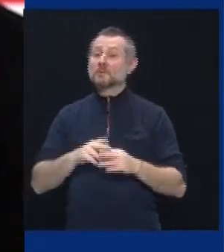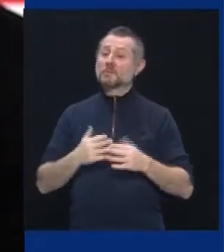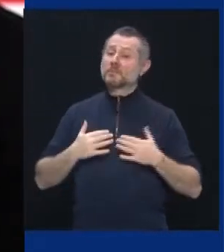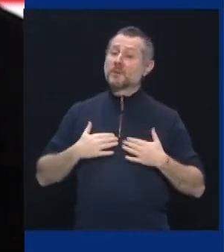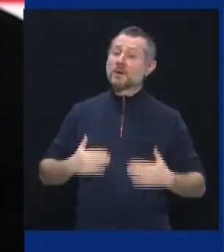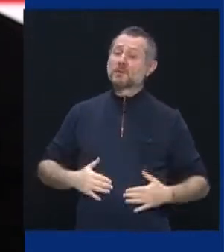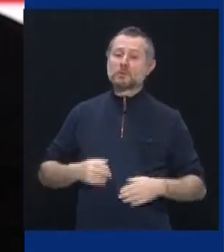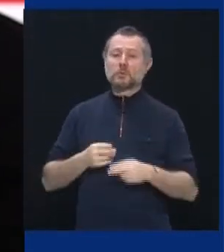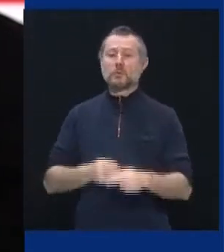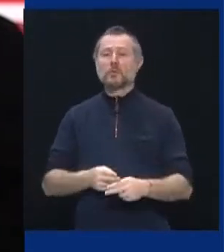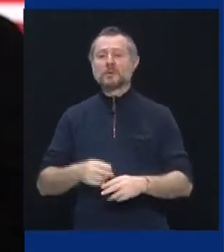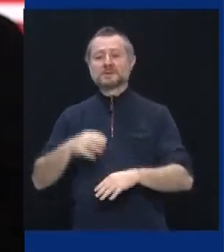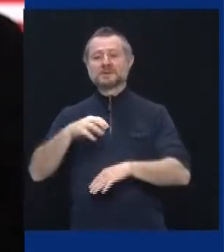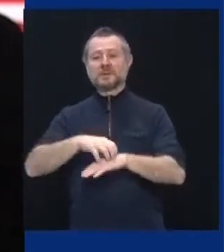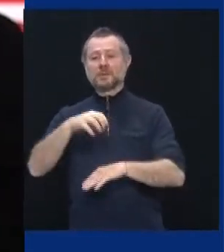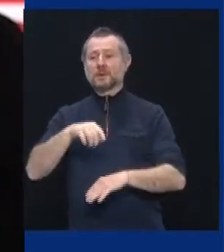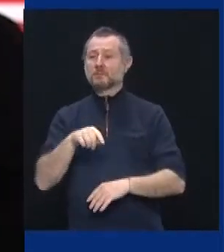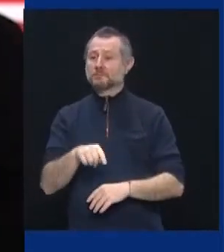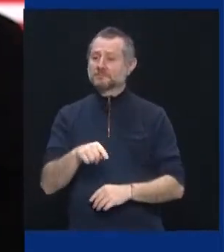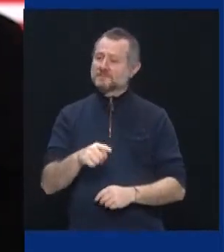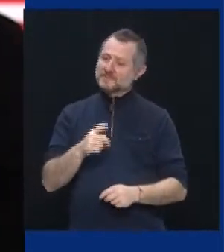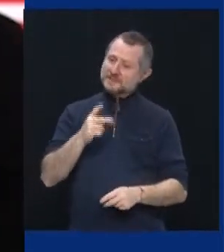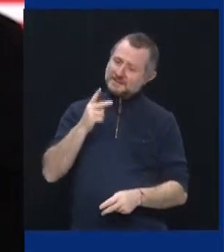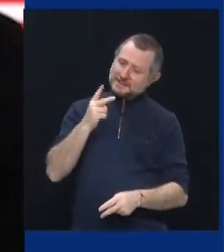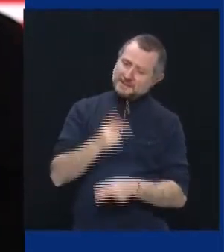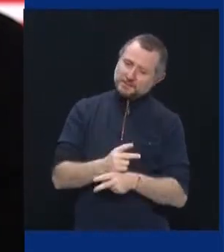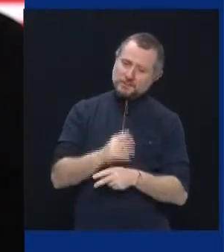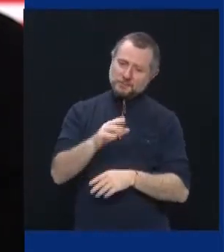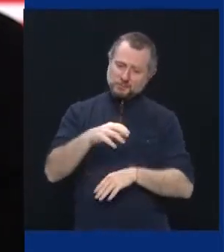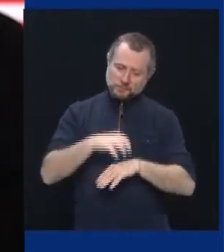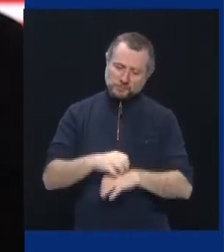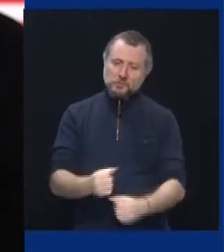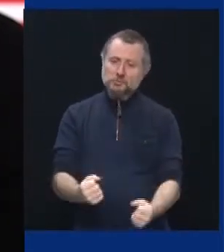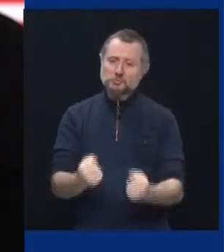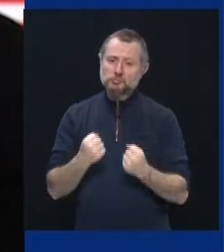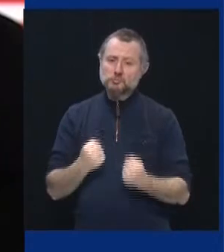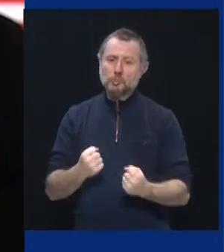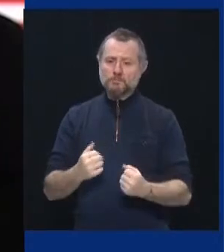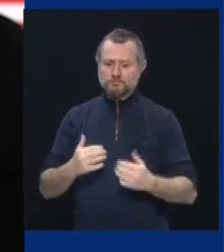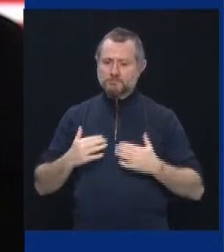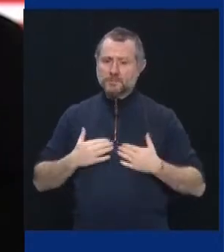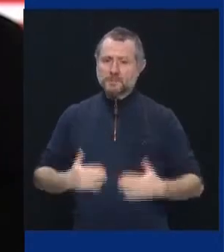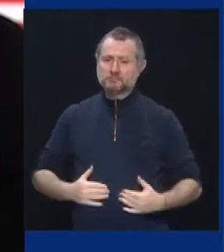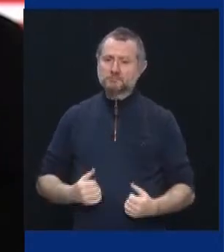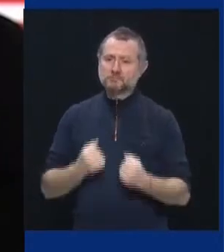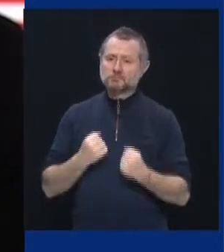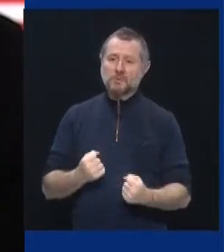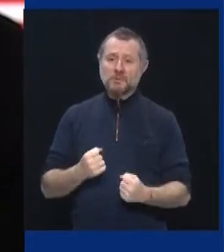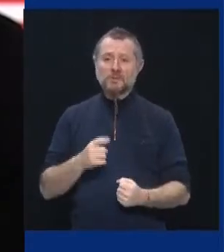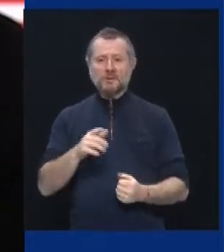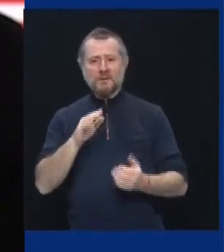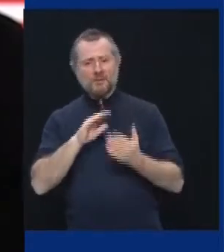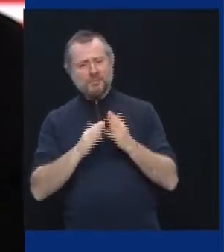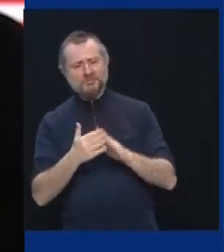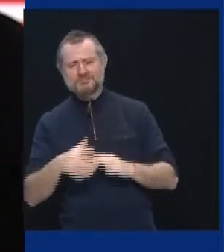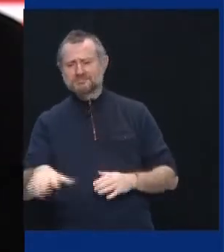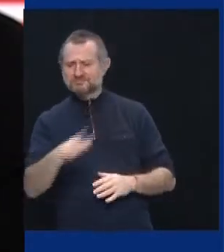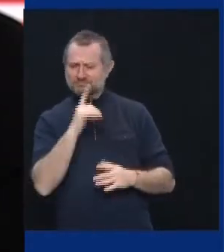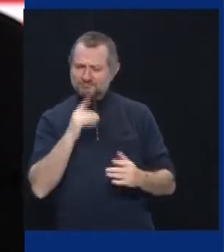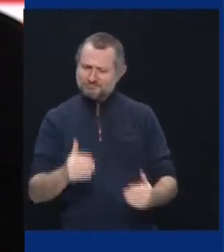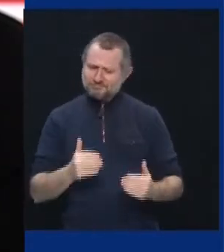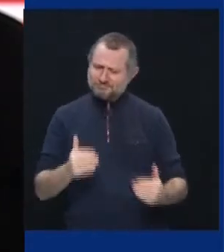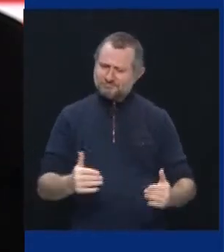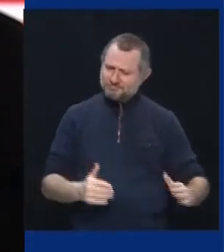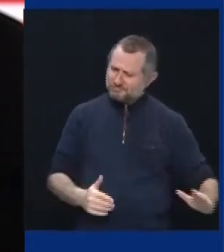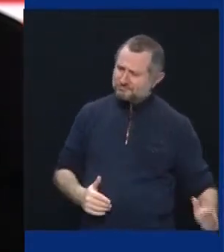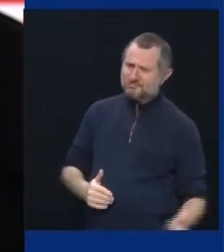your body strong. To my community, I say, get the vaccine. Protect your